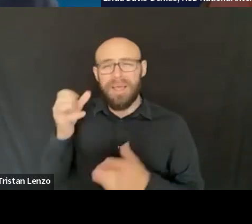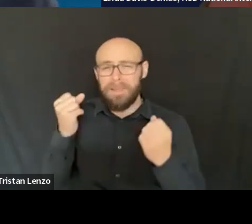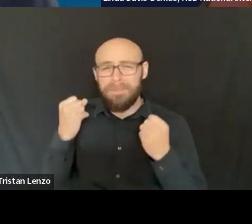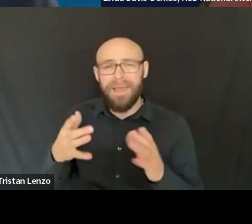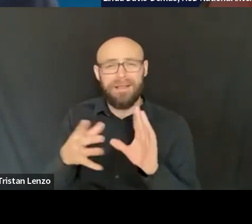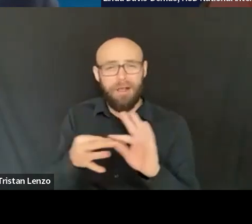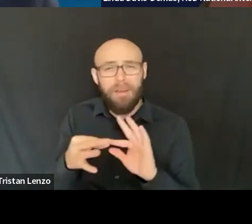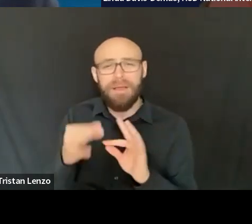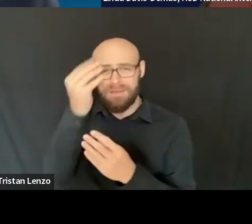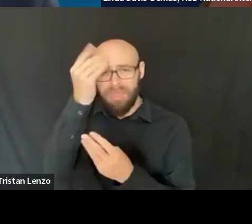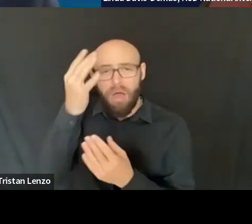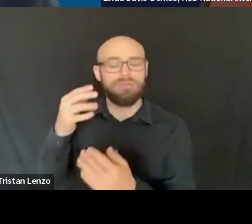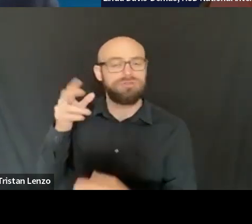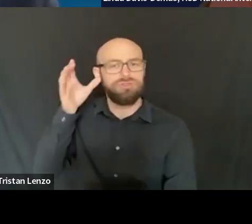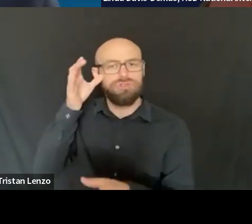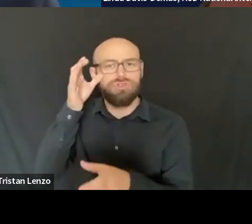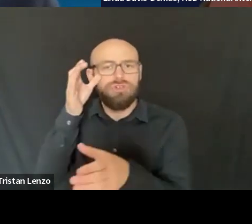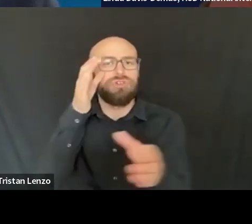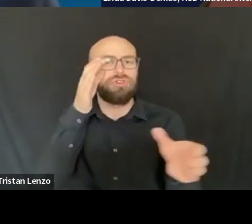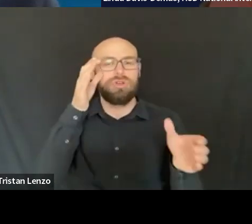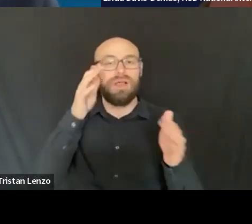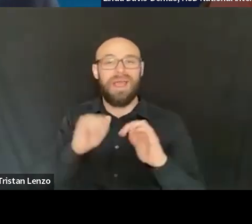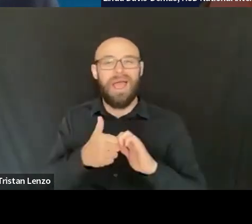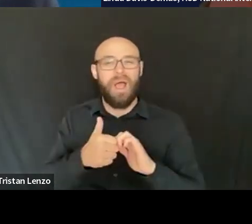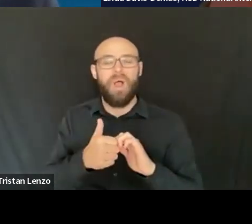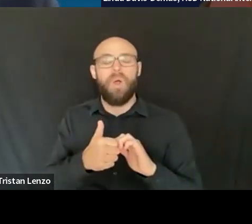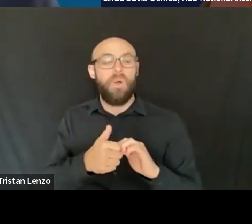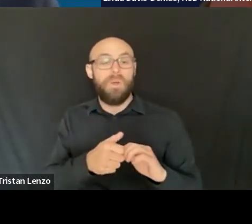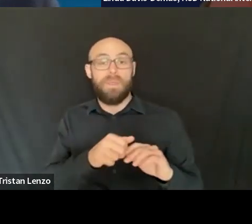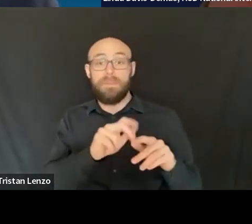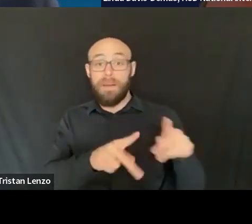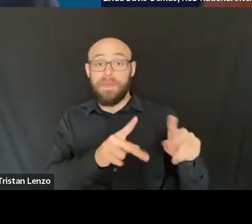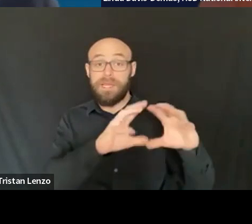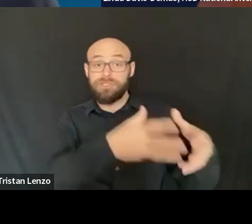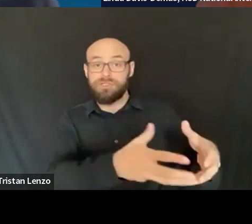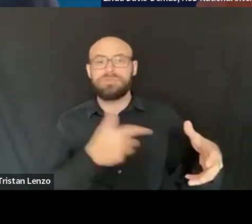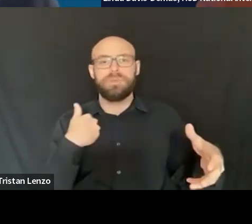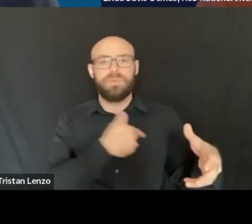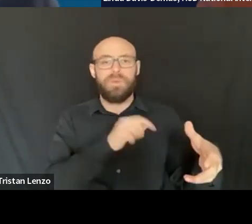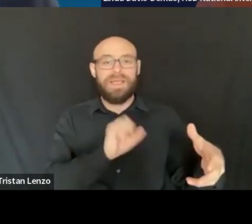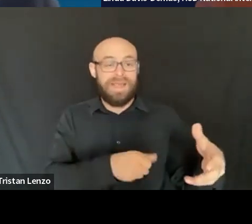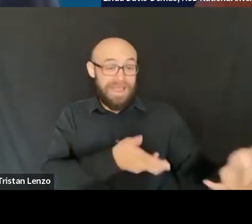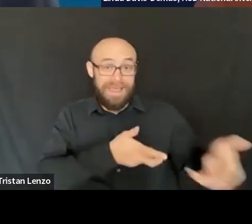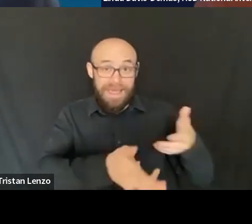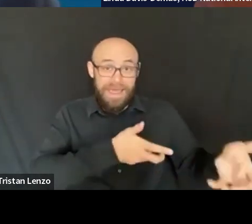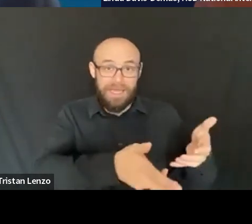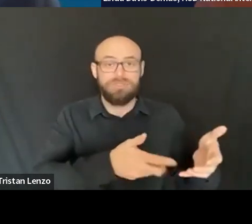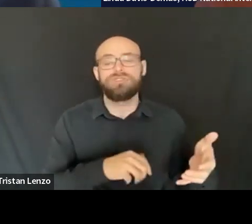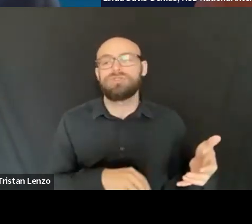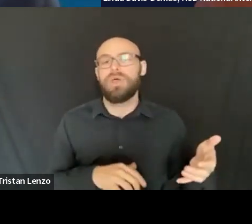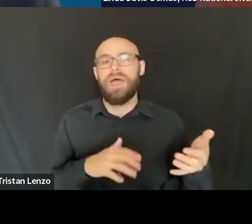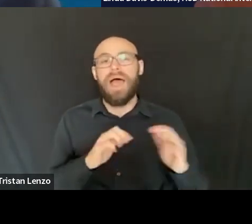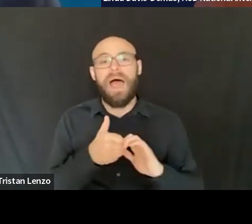remarks related to this with regard to how we can engage with the populations we serve, how we can develop products that